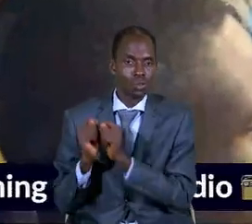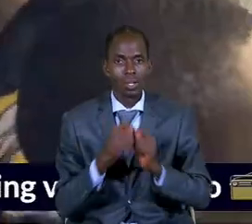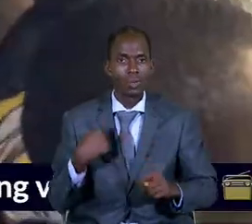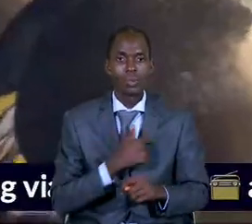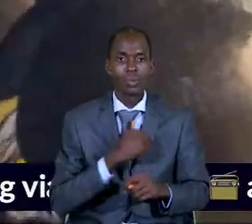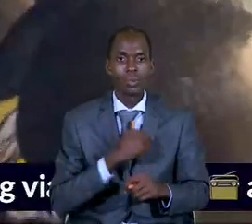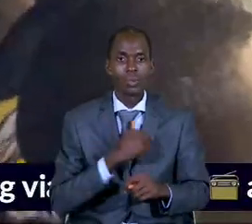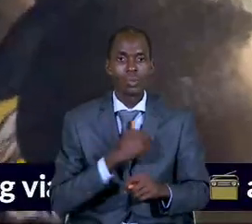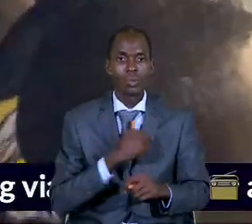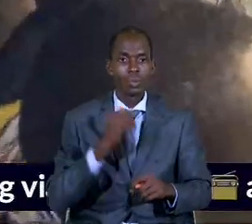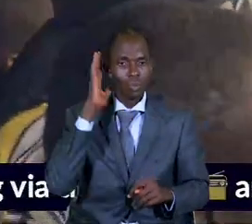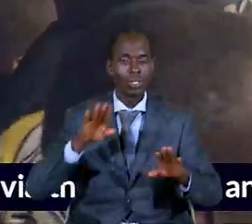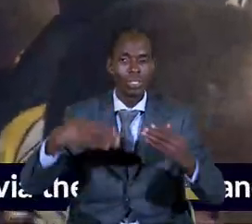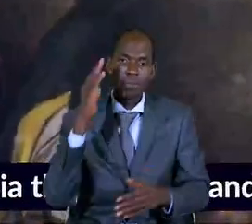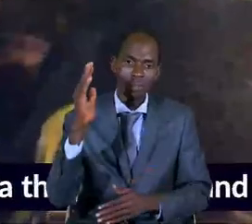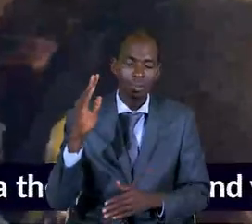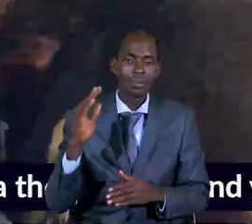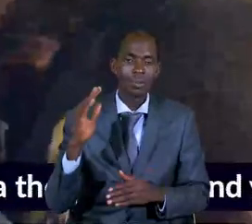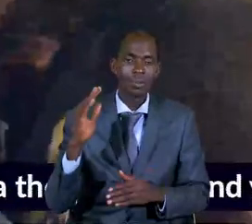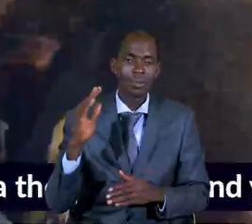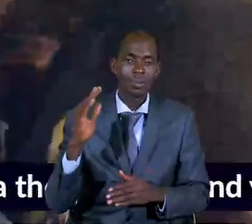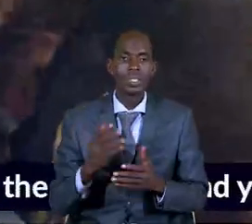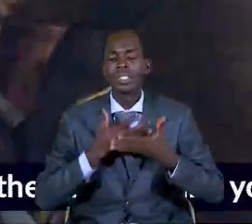testify. Let me hear your